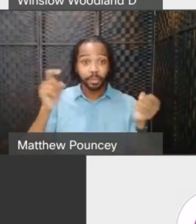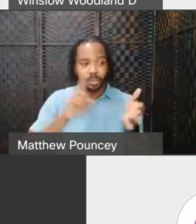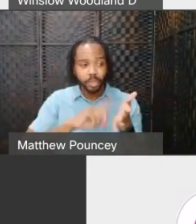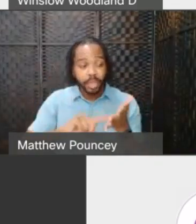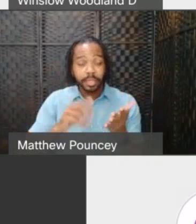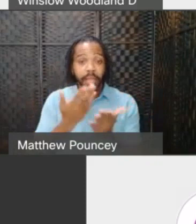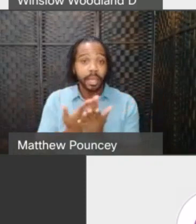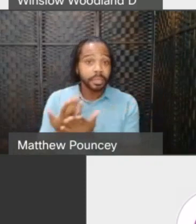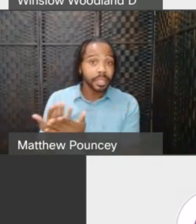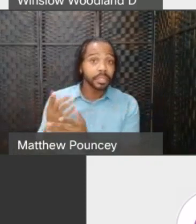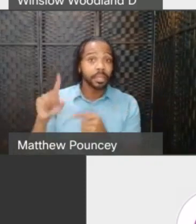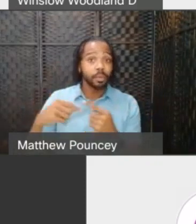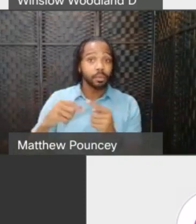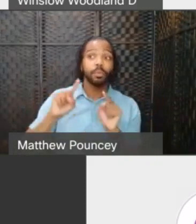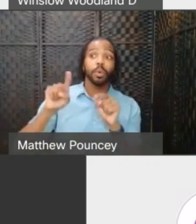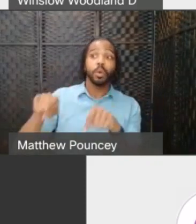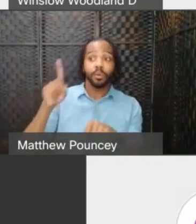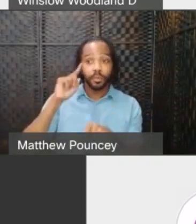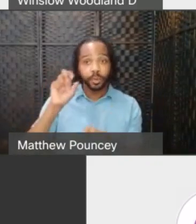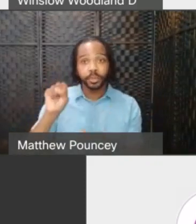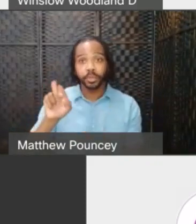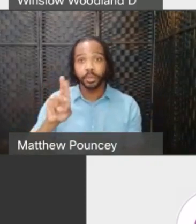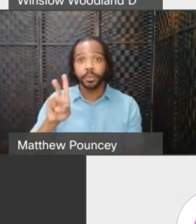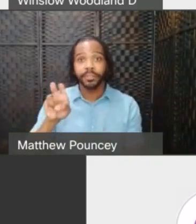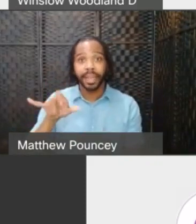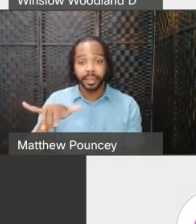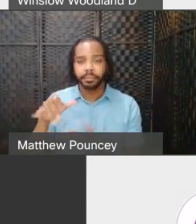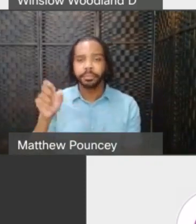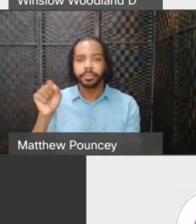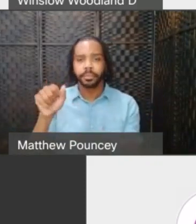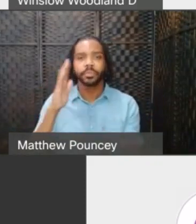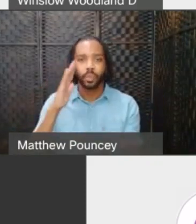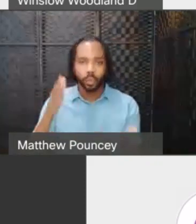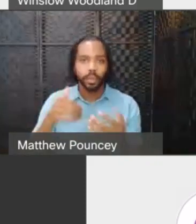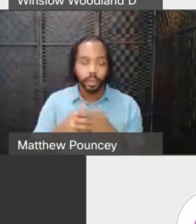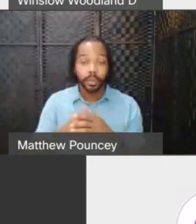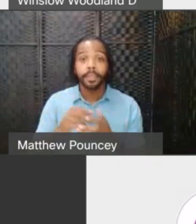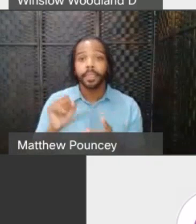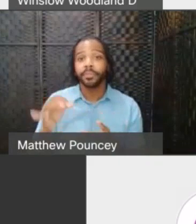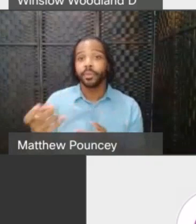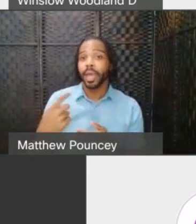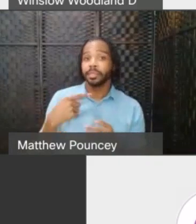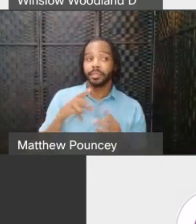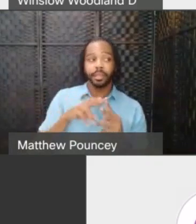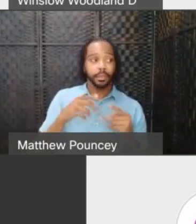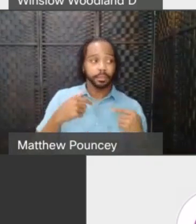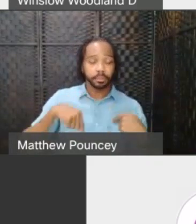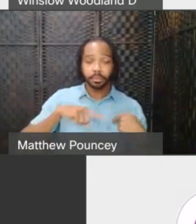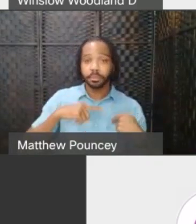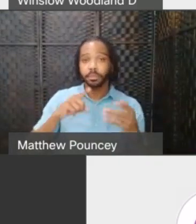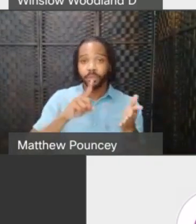documentation when we come out to do the surveys, yes, we'll be doing that. If you're asking whether or not we're looking at each